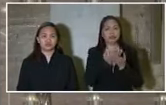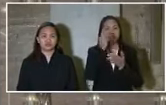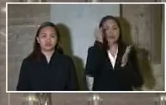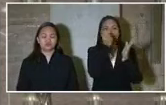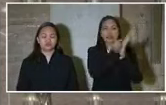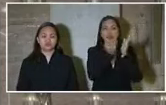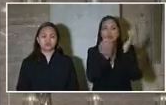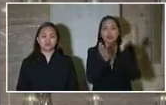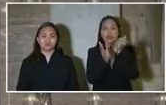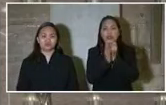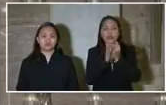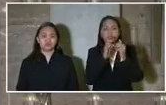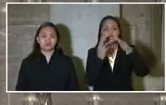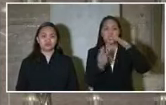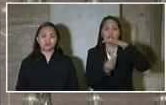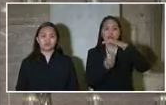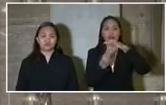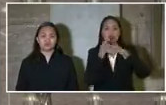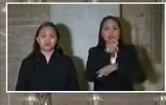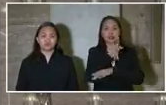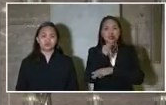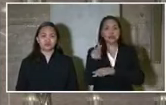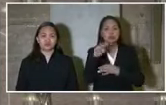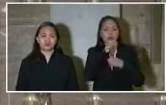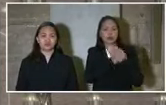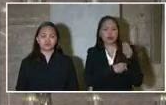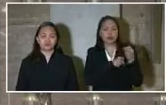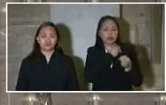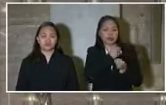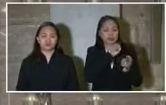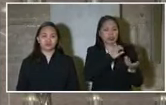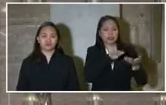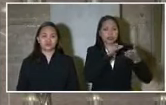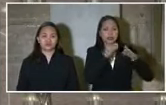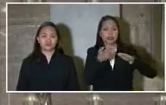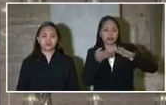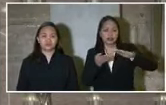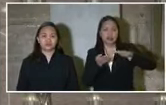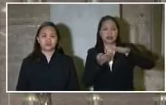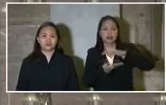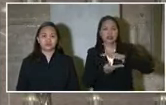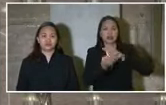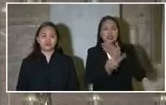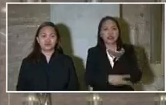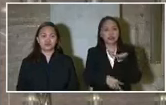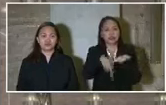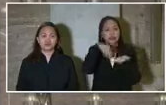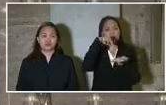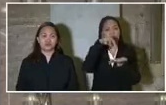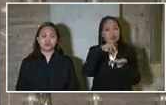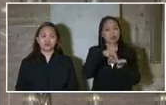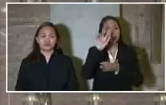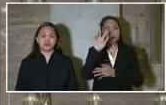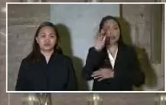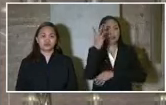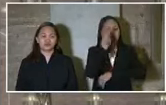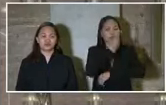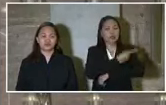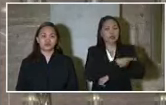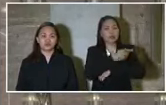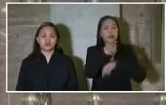under Pontius Pilate. He suffered death and was buried, and rose again on the third day